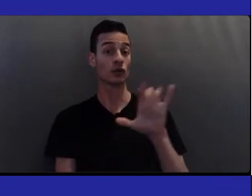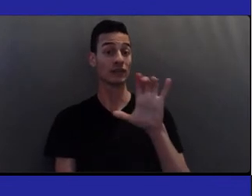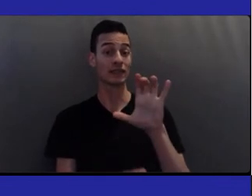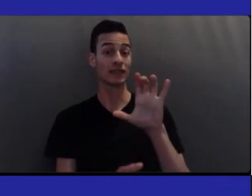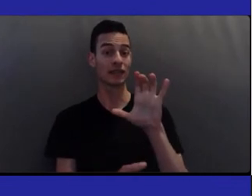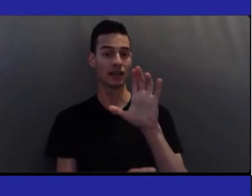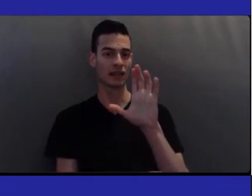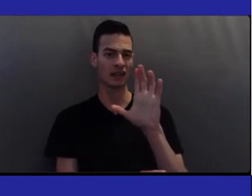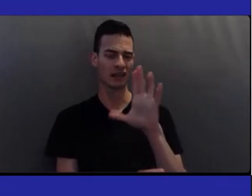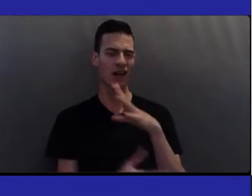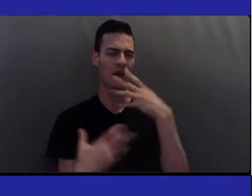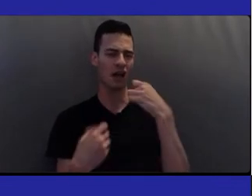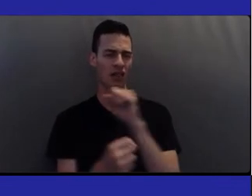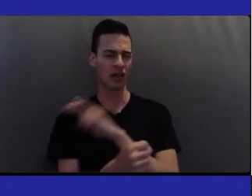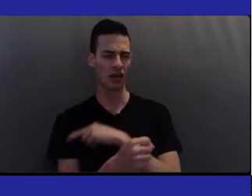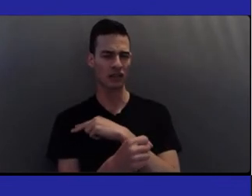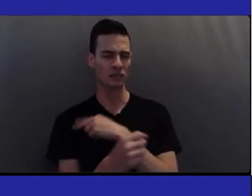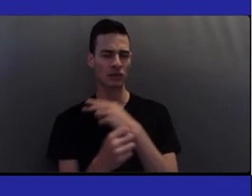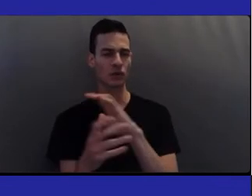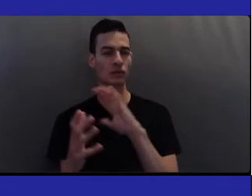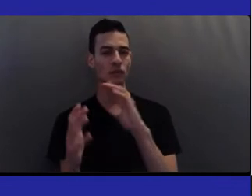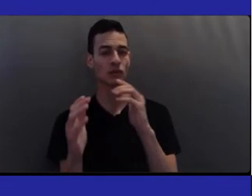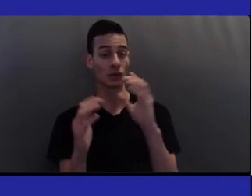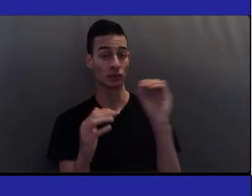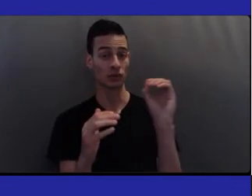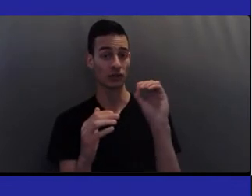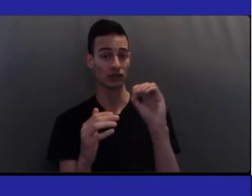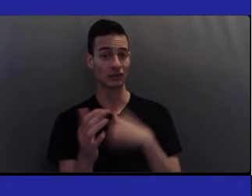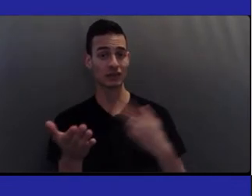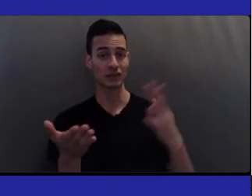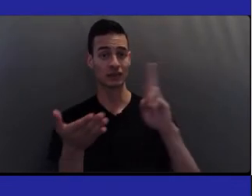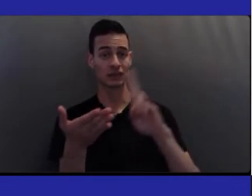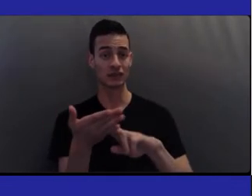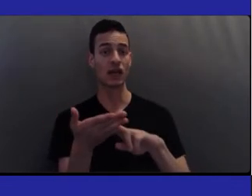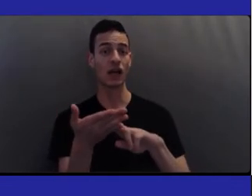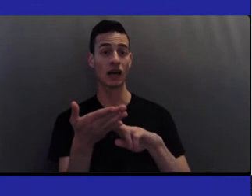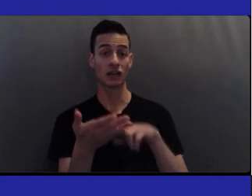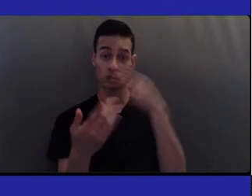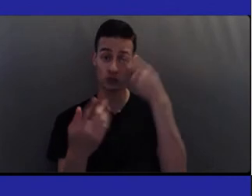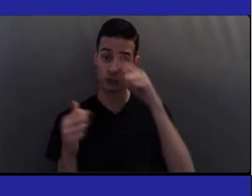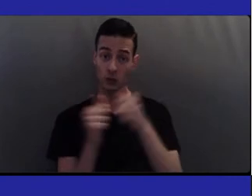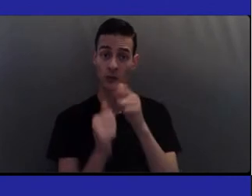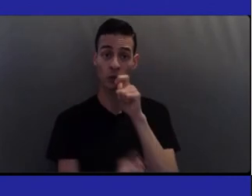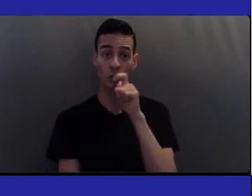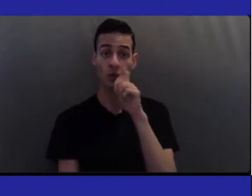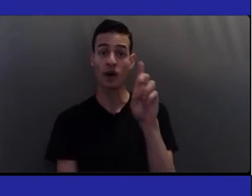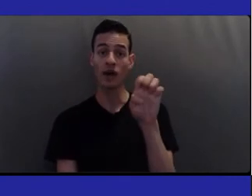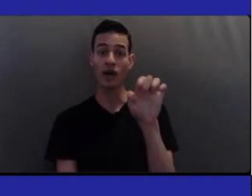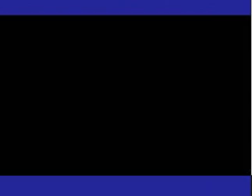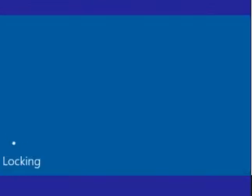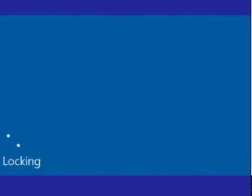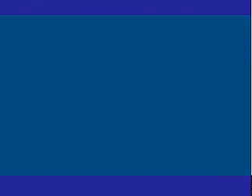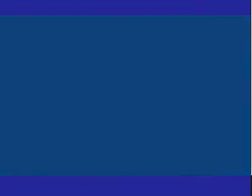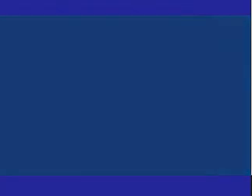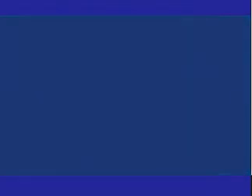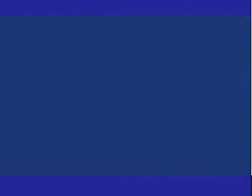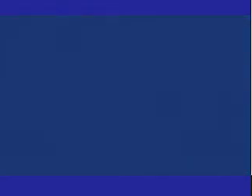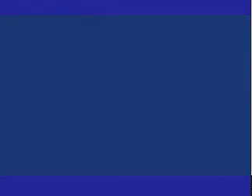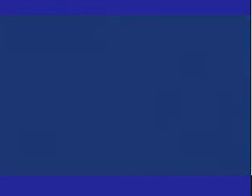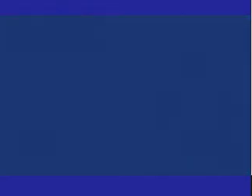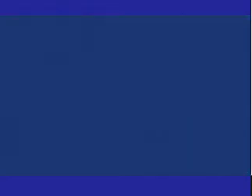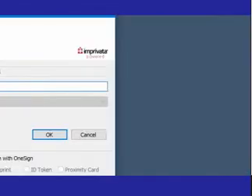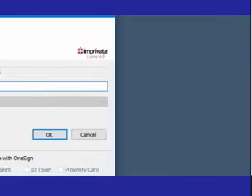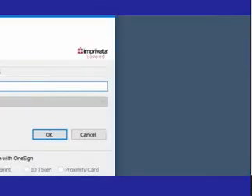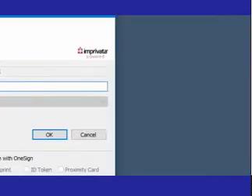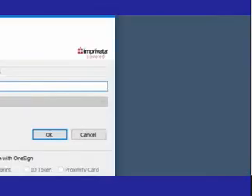license agreement with Every Table PVC for its use and occupancy of 414 square feet at NYC Health